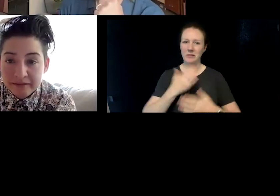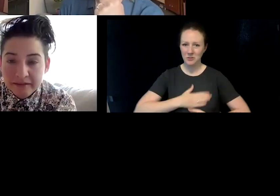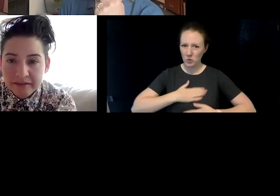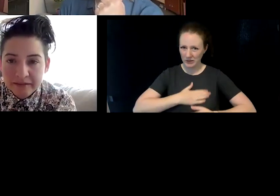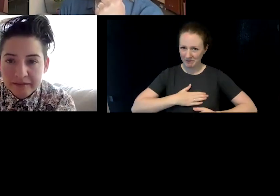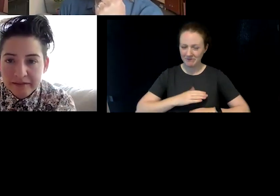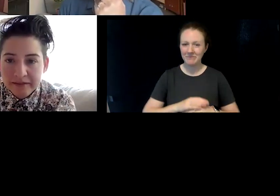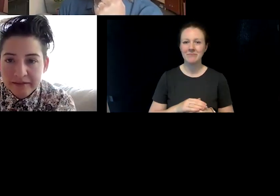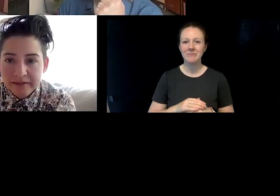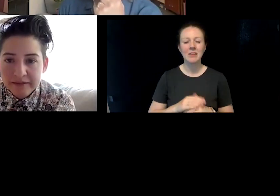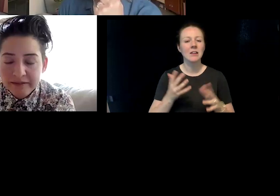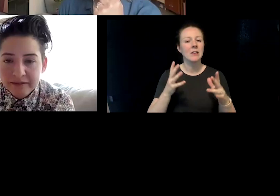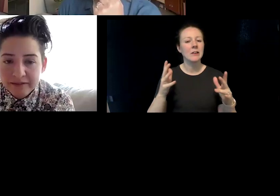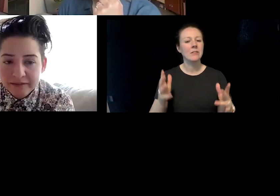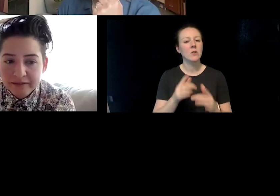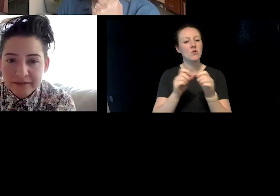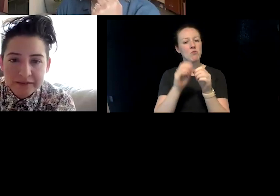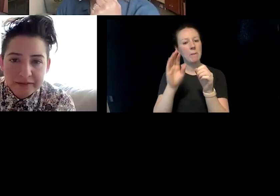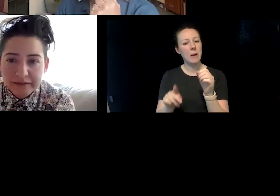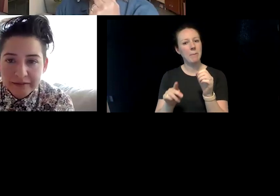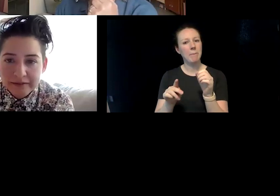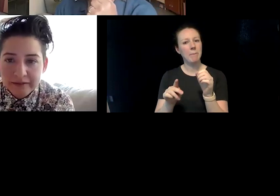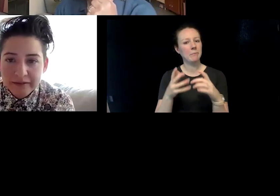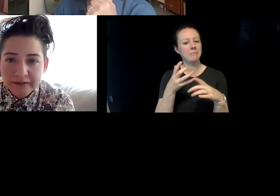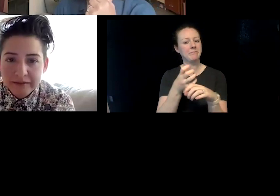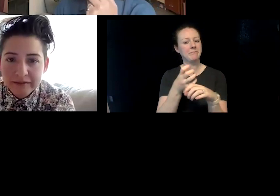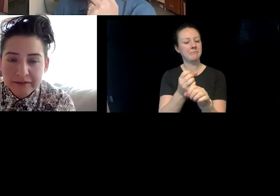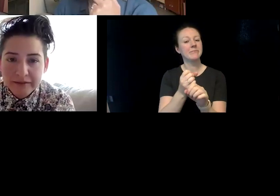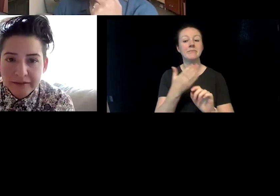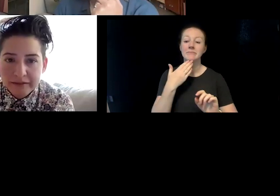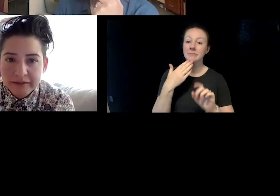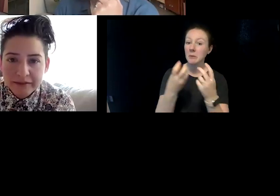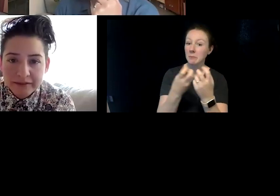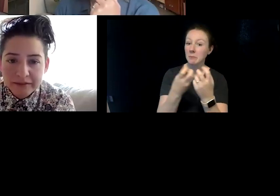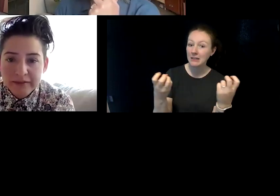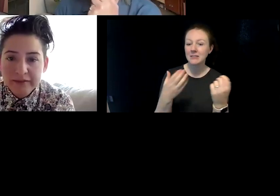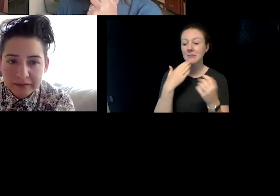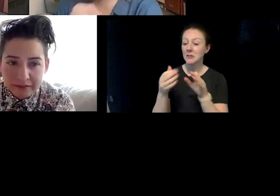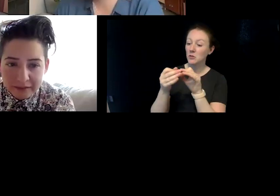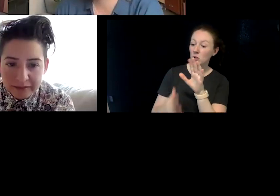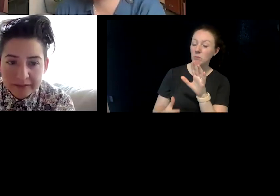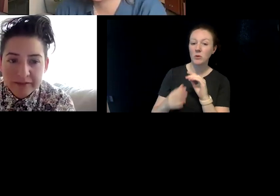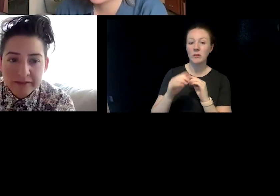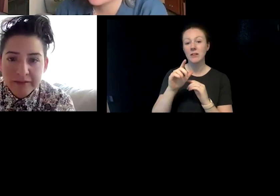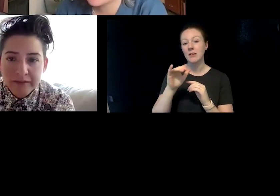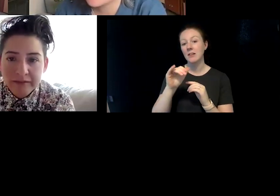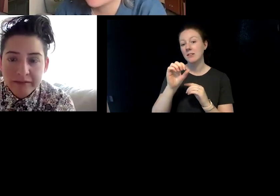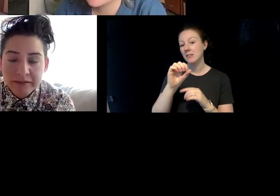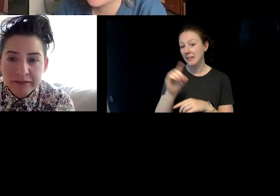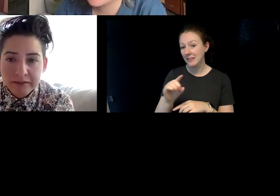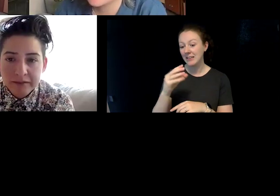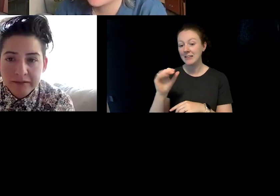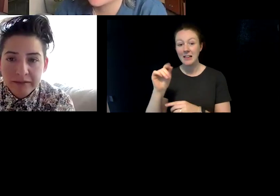up, thank you so much to our panelists and to our interpreters, Liz and Alex, for being here. This will